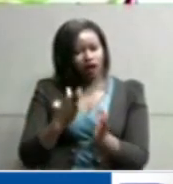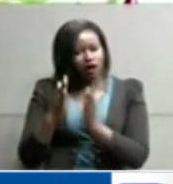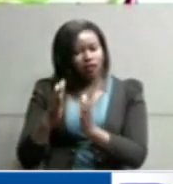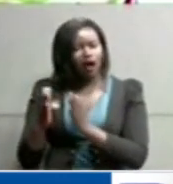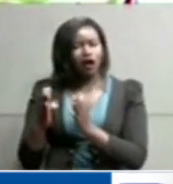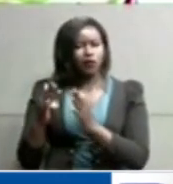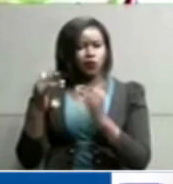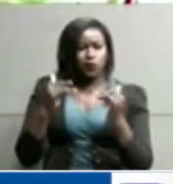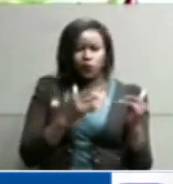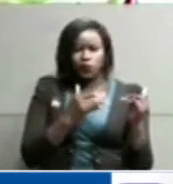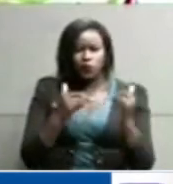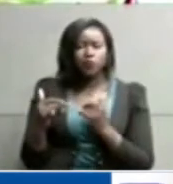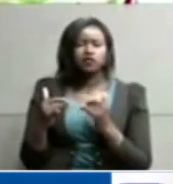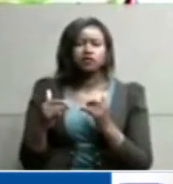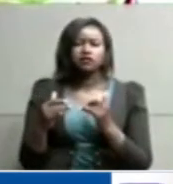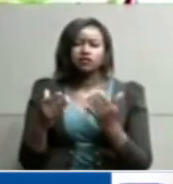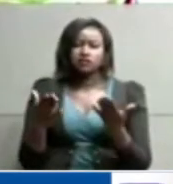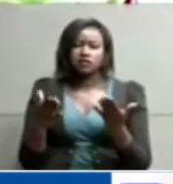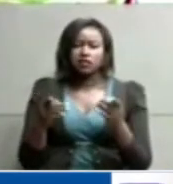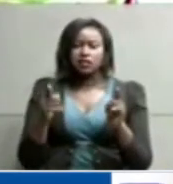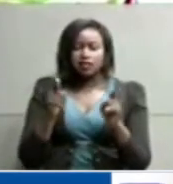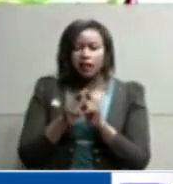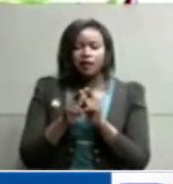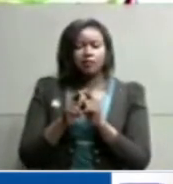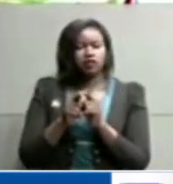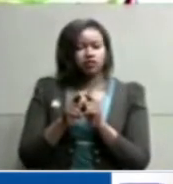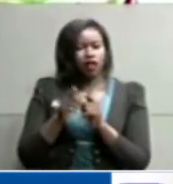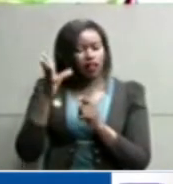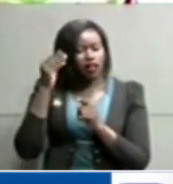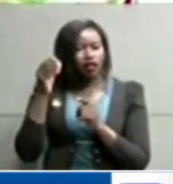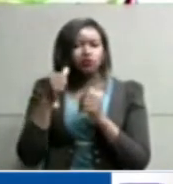master it, and use it to defeat the professionals.